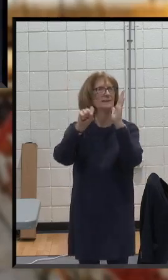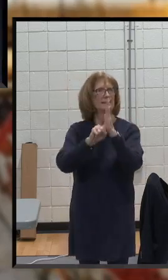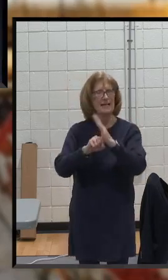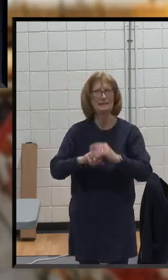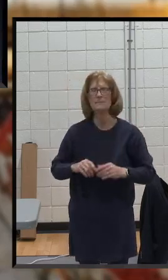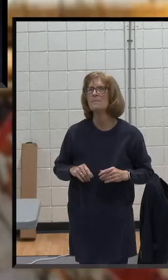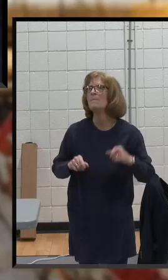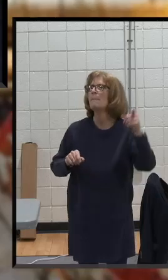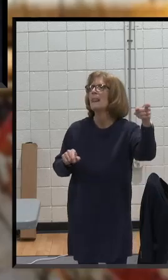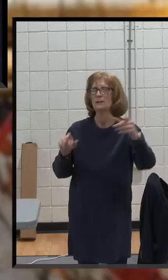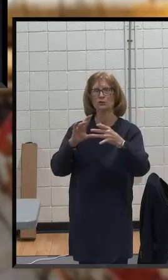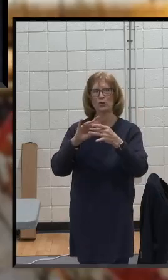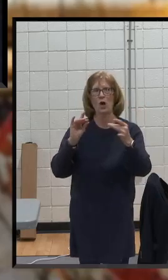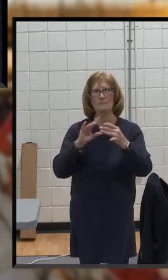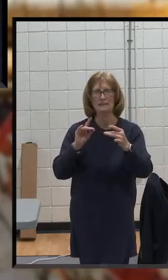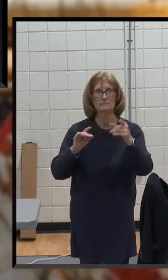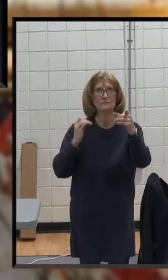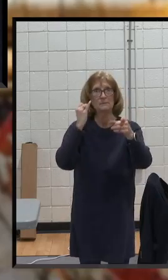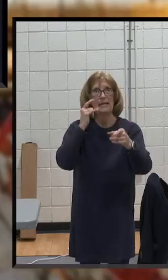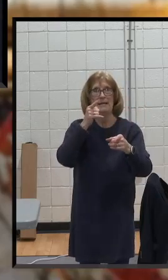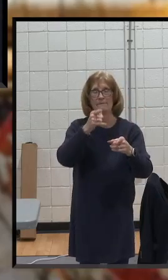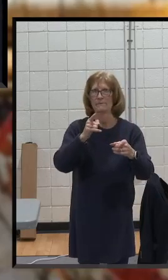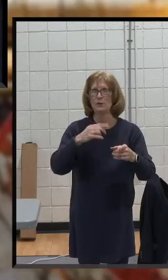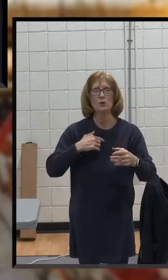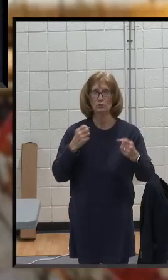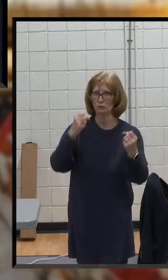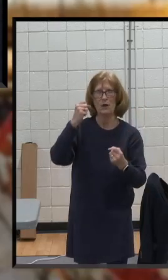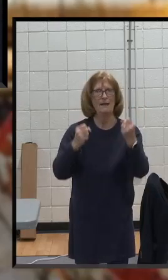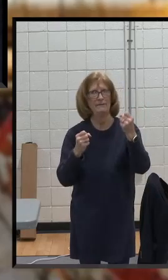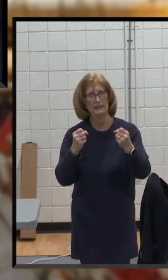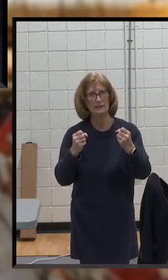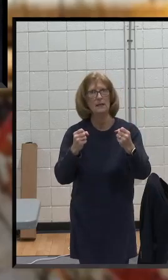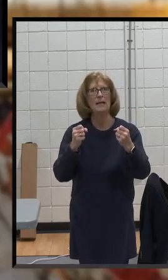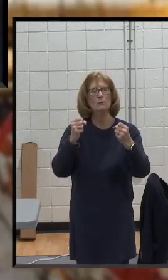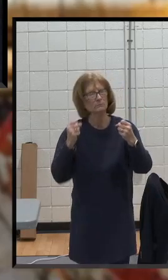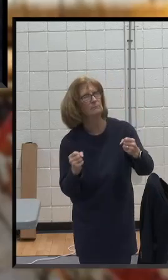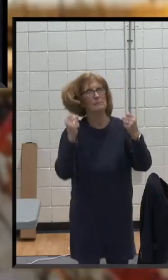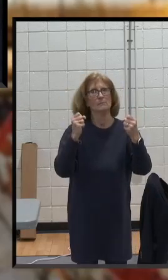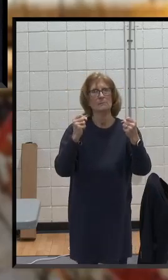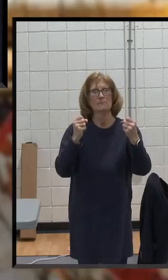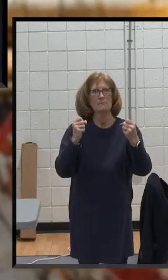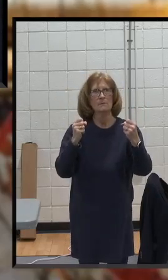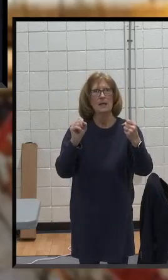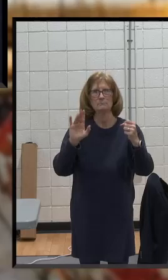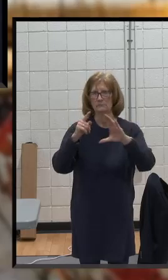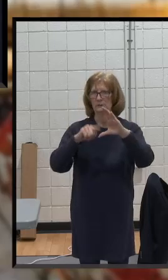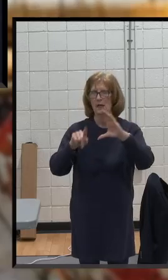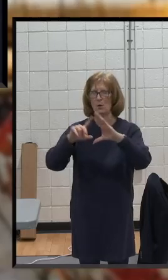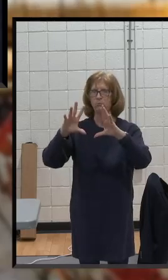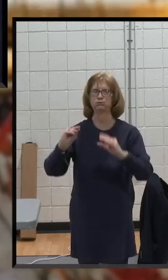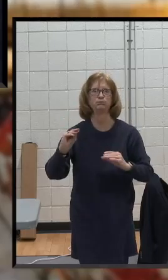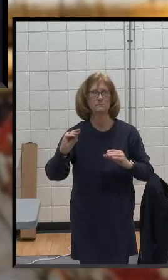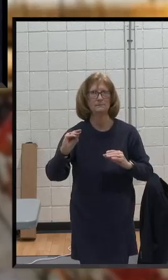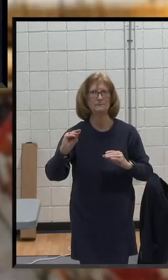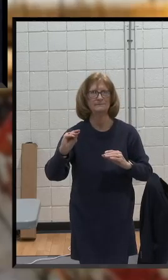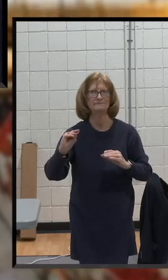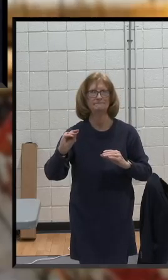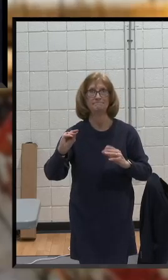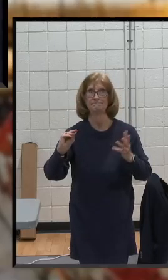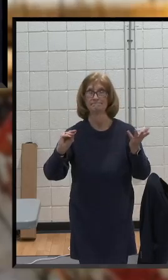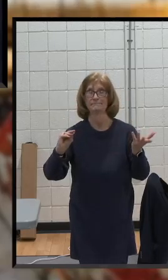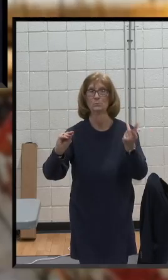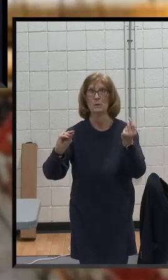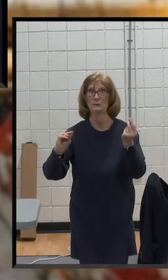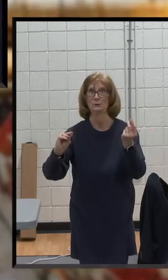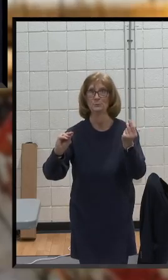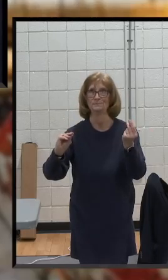So the comment was about what to do if you get a flat tire from the condition of a road. Unfortunately, I